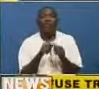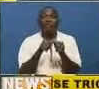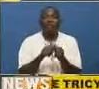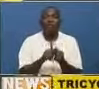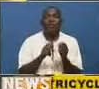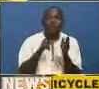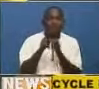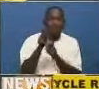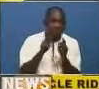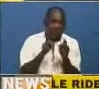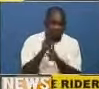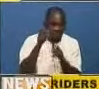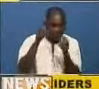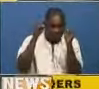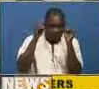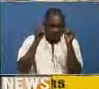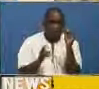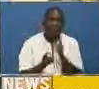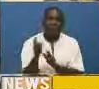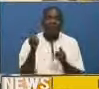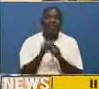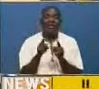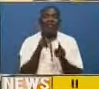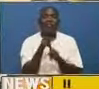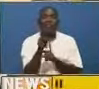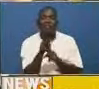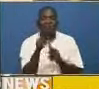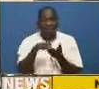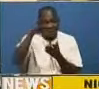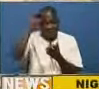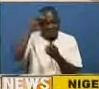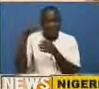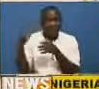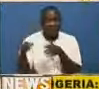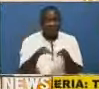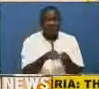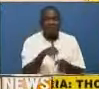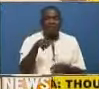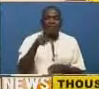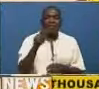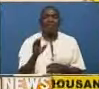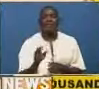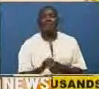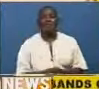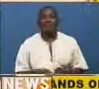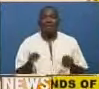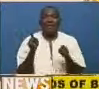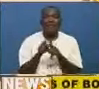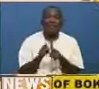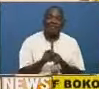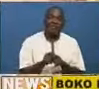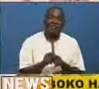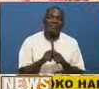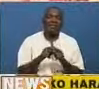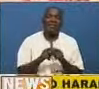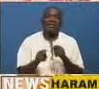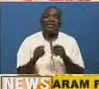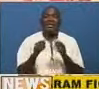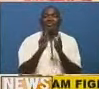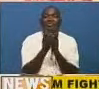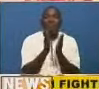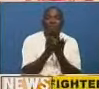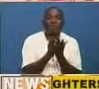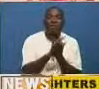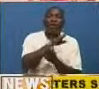Continuous Professional Development CPD, the Professional Learning Communities PLC modules, as well as the textbooks